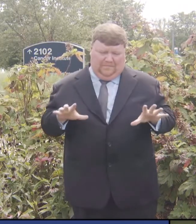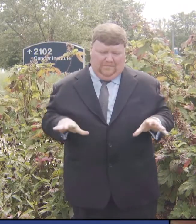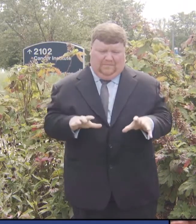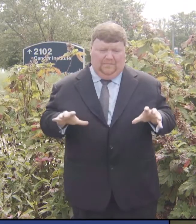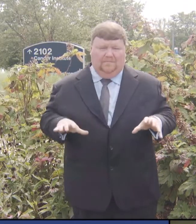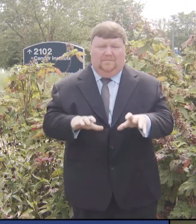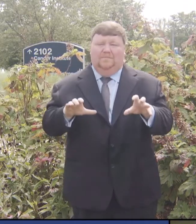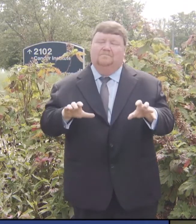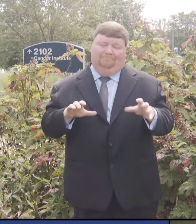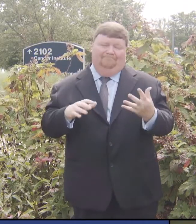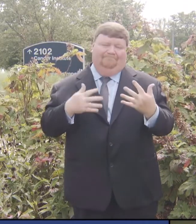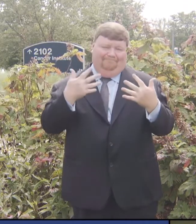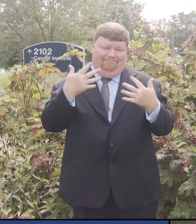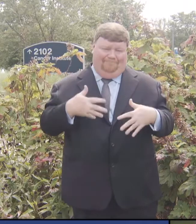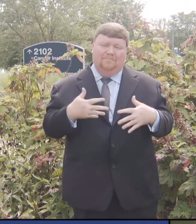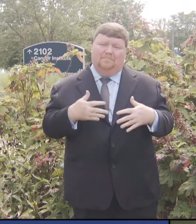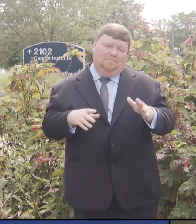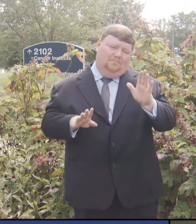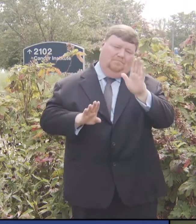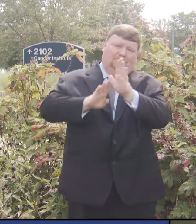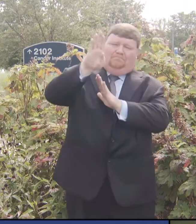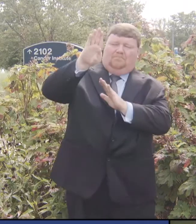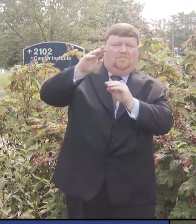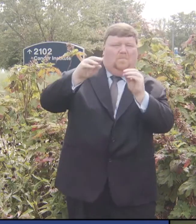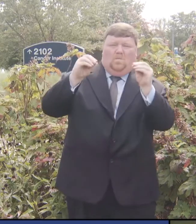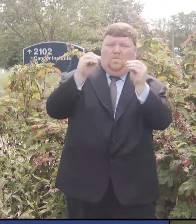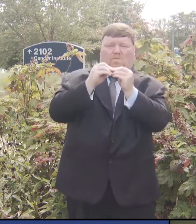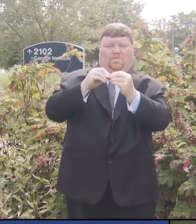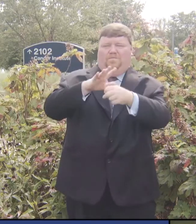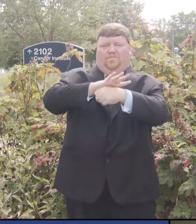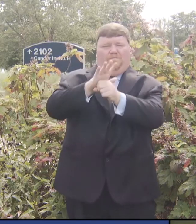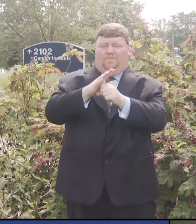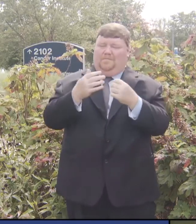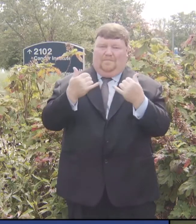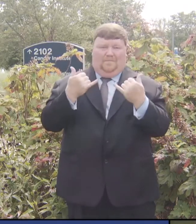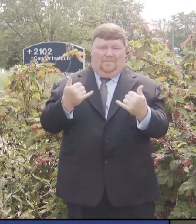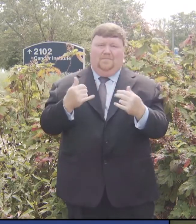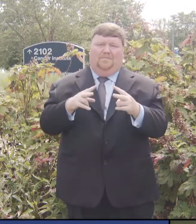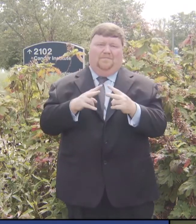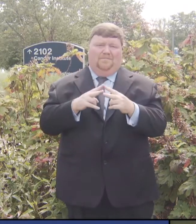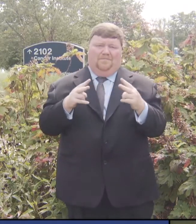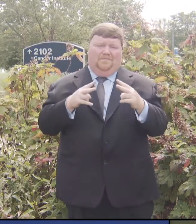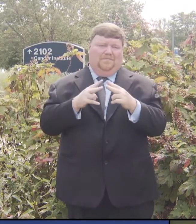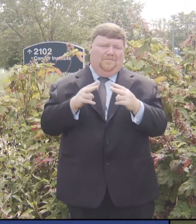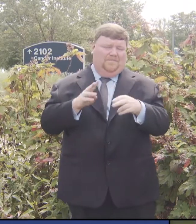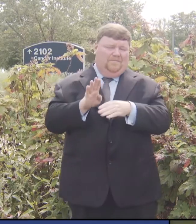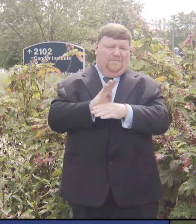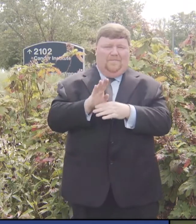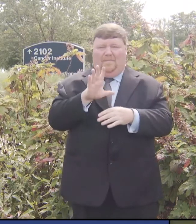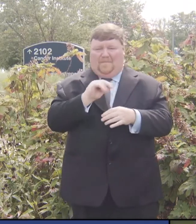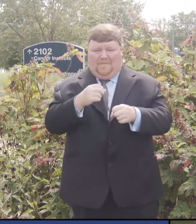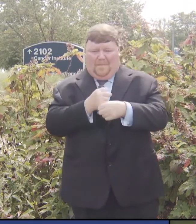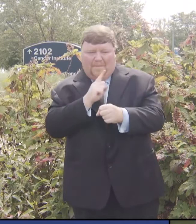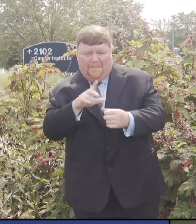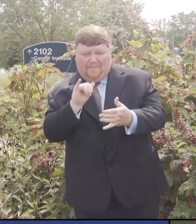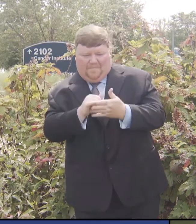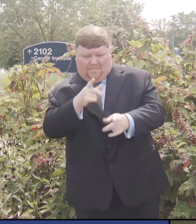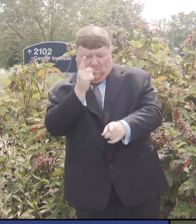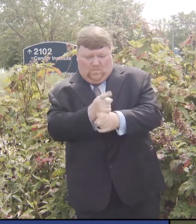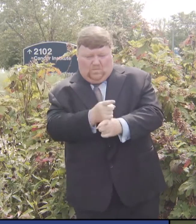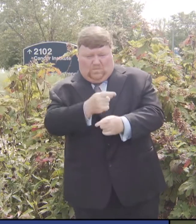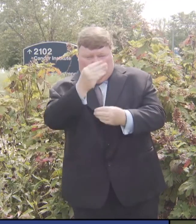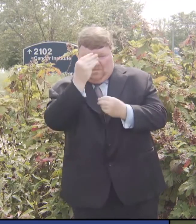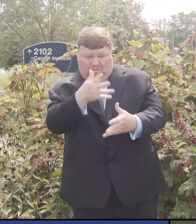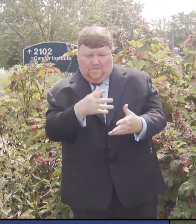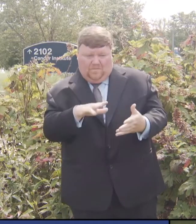again, unfortunately, a surge in COVID-19 cases. For them, it's also a resource issue in making sure that the right data systems can pull